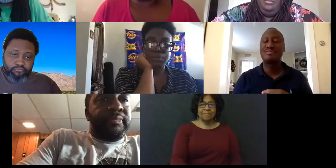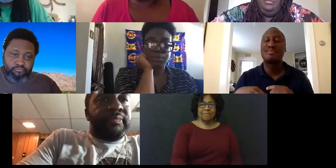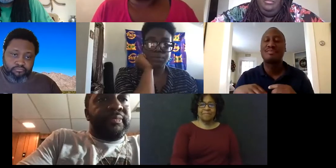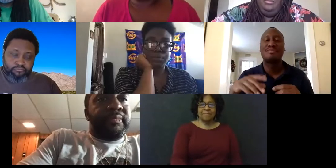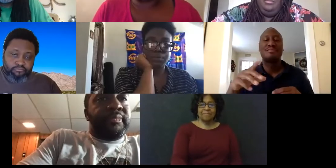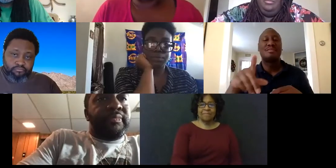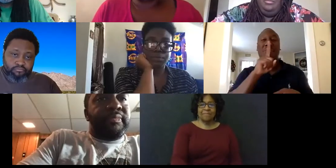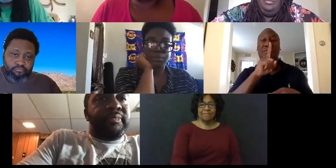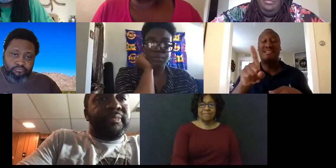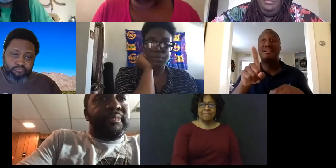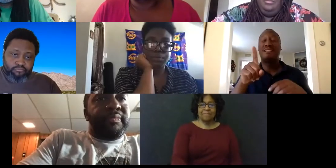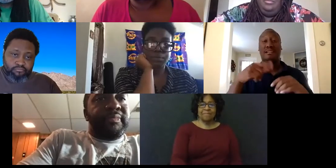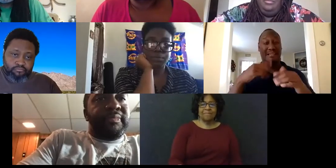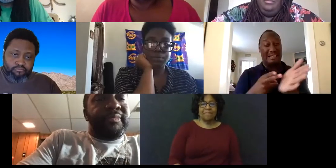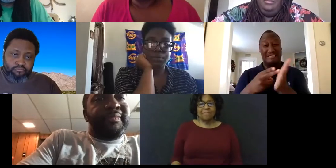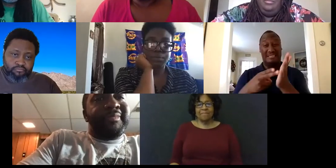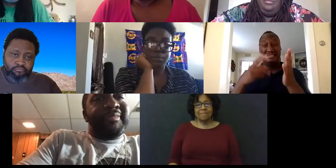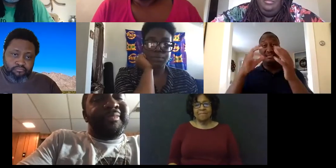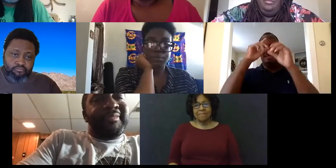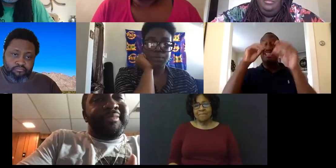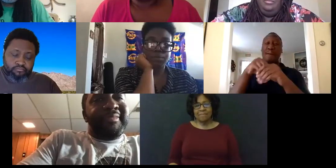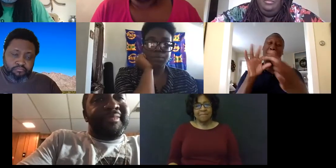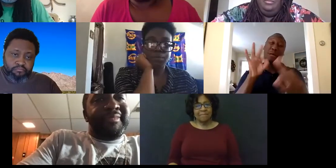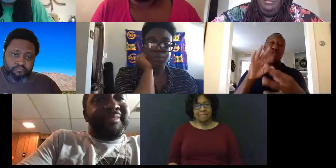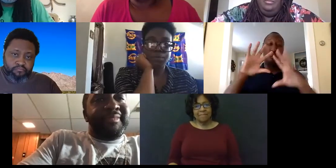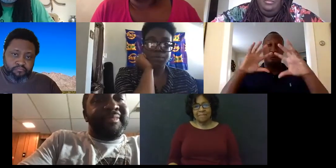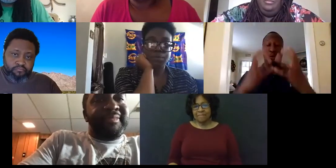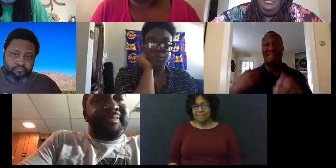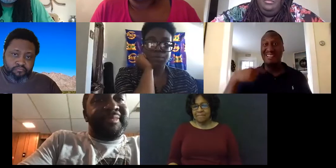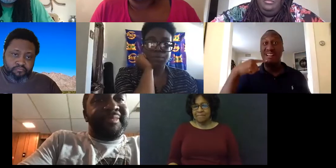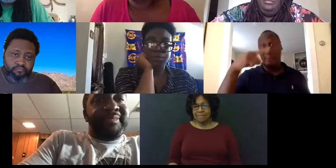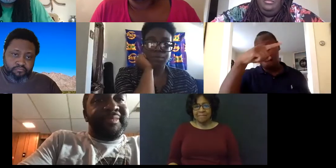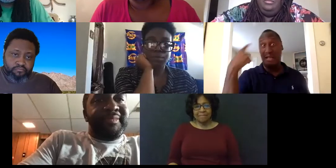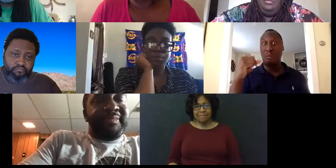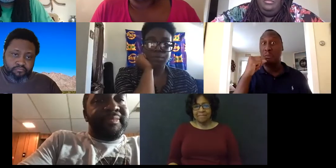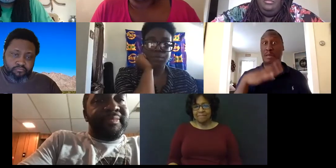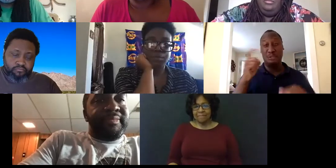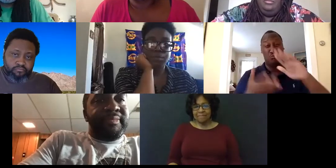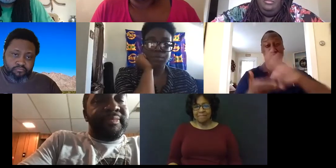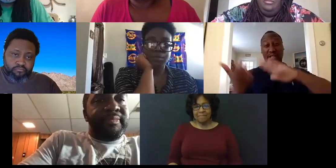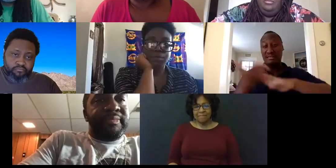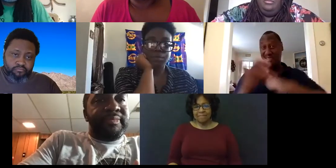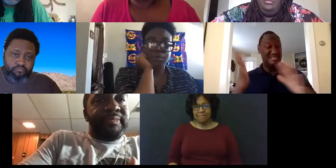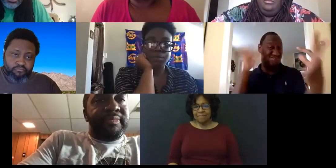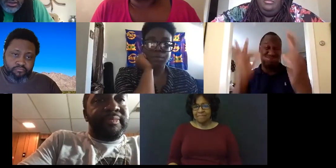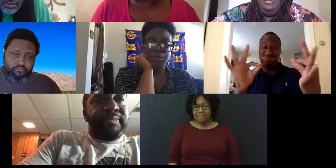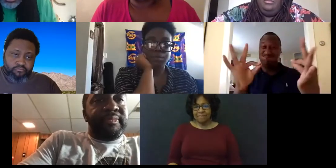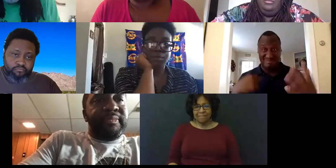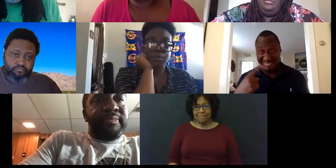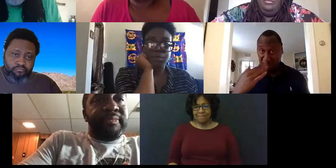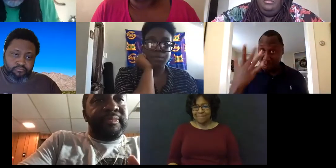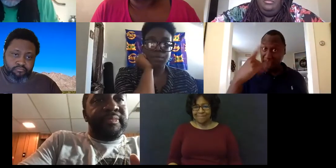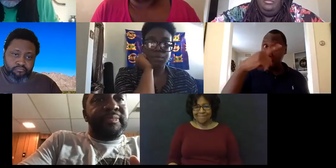Wow, this is so heartfelt. Now to be honest, you know, black